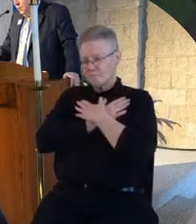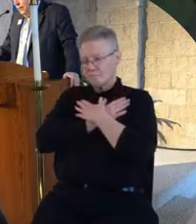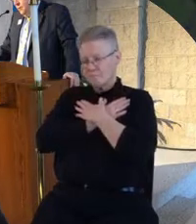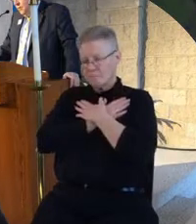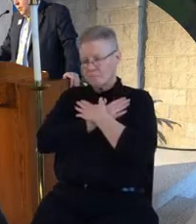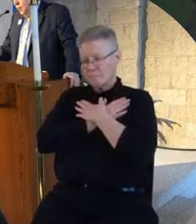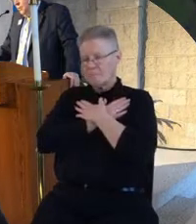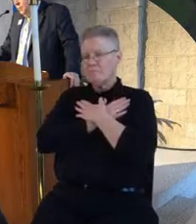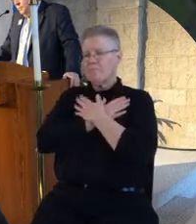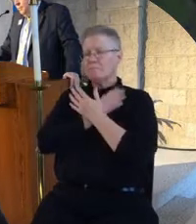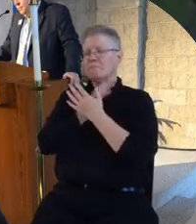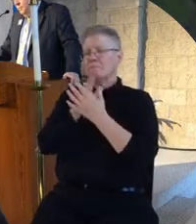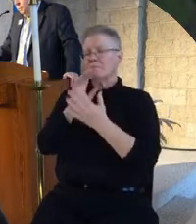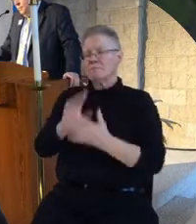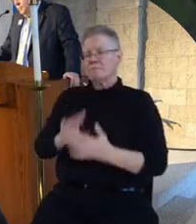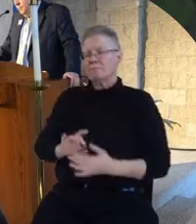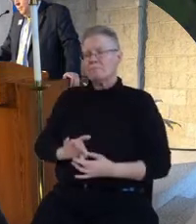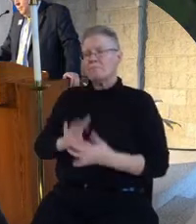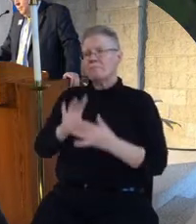Let go.